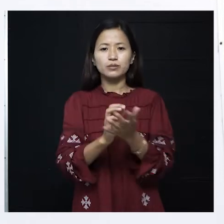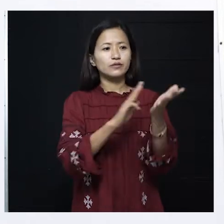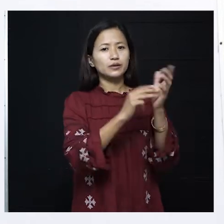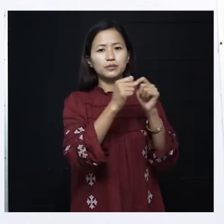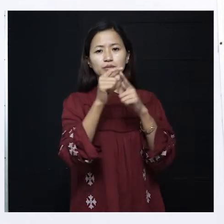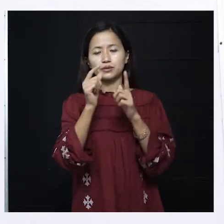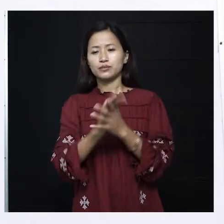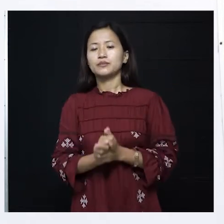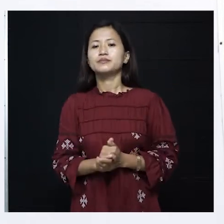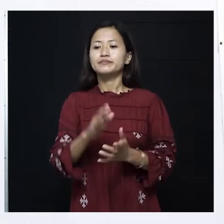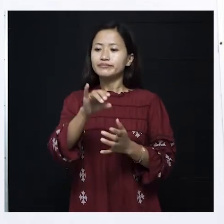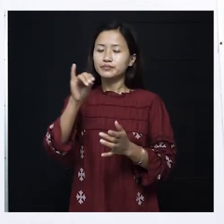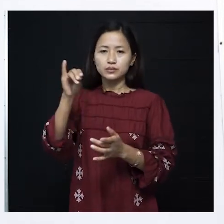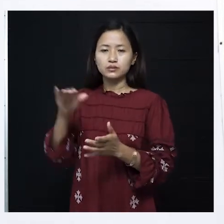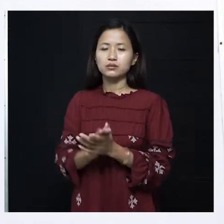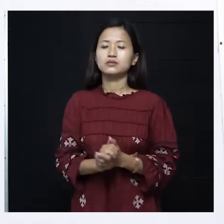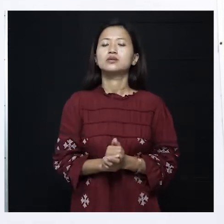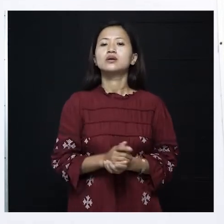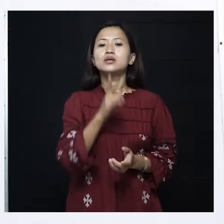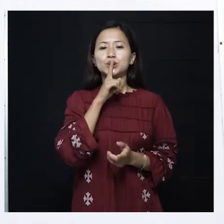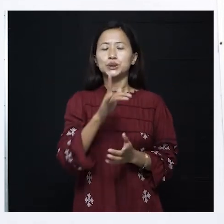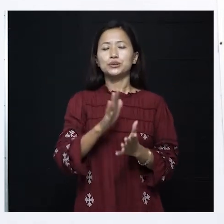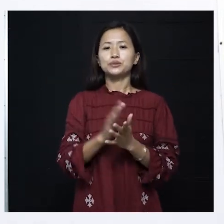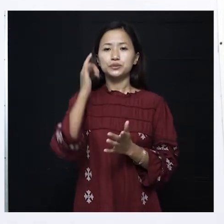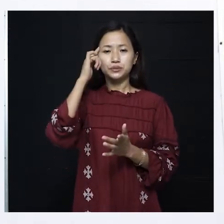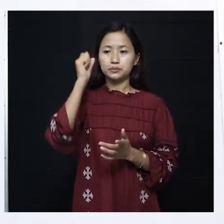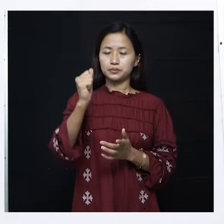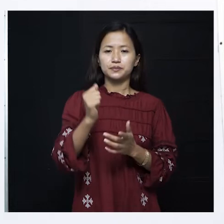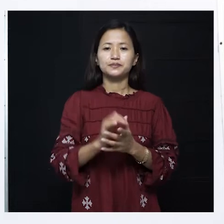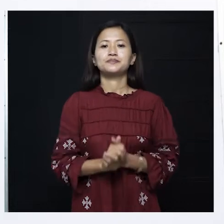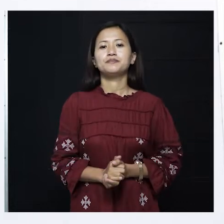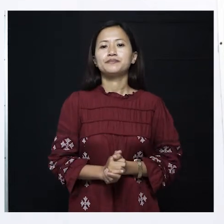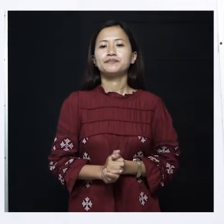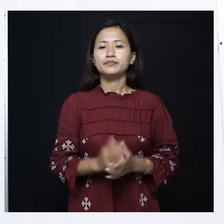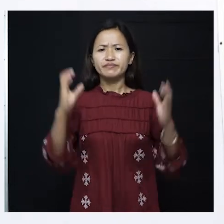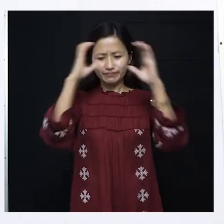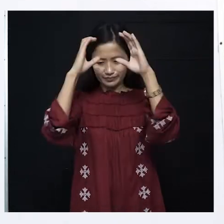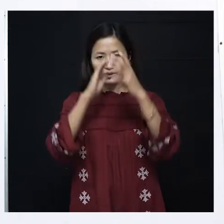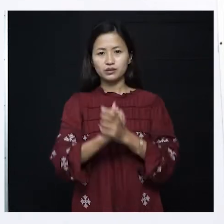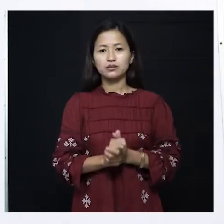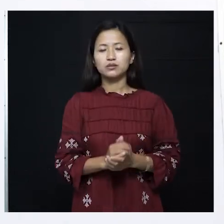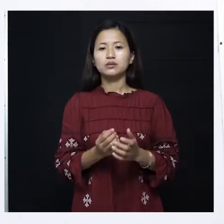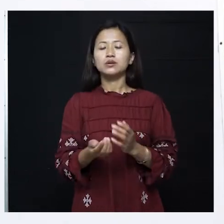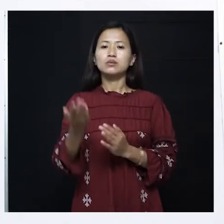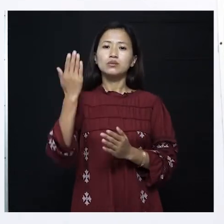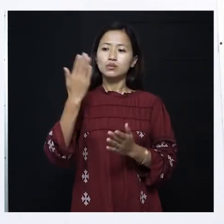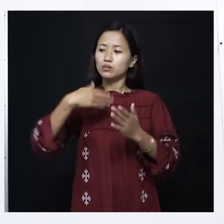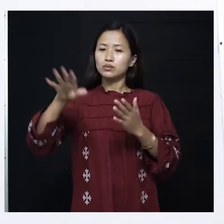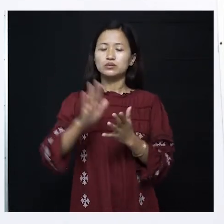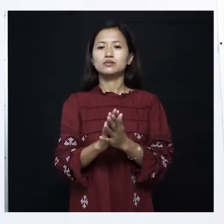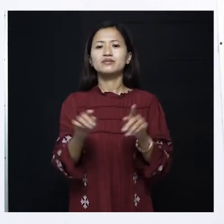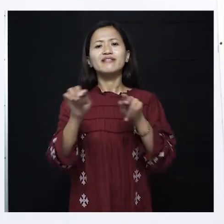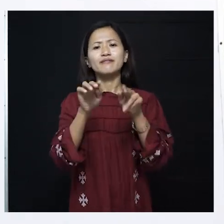with the definition, okay? So please make sure you remember it, okay? If you are confused, then go to the or refer